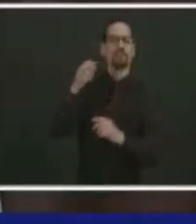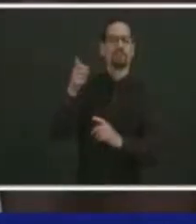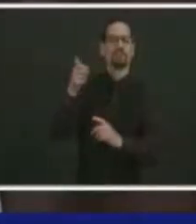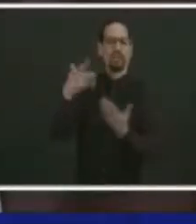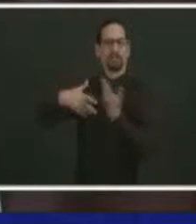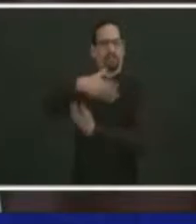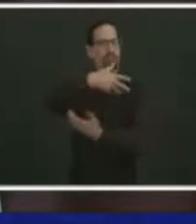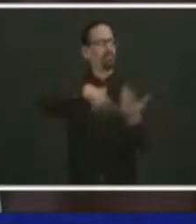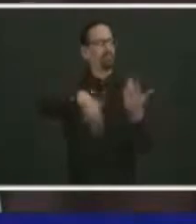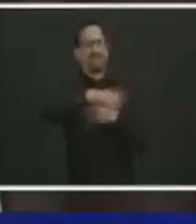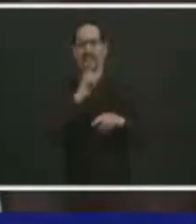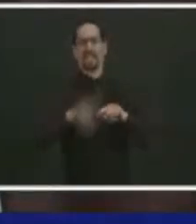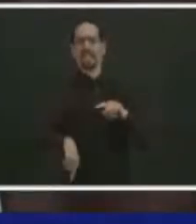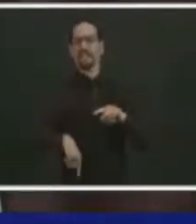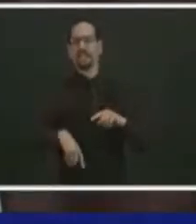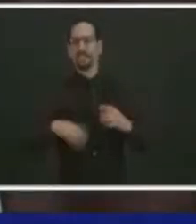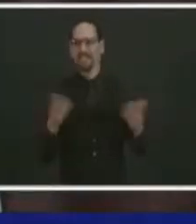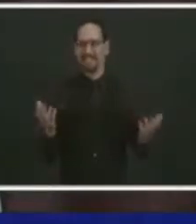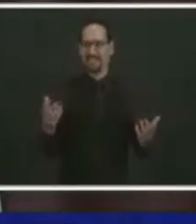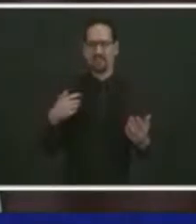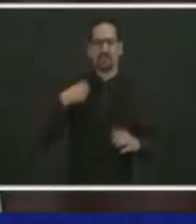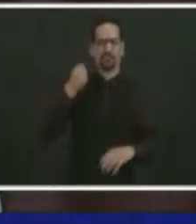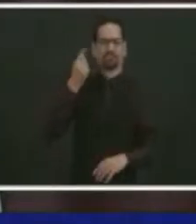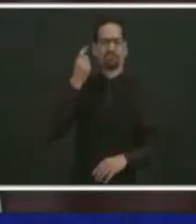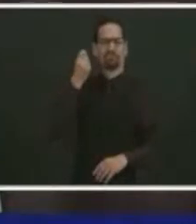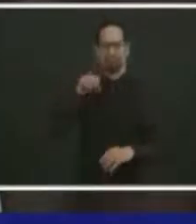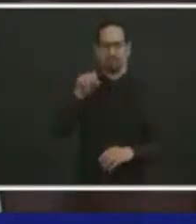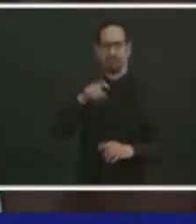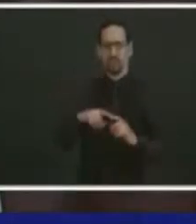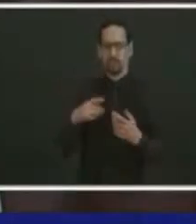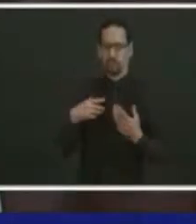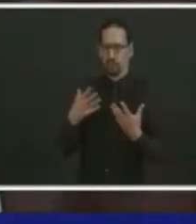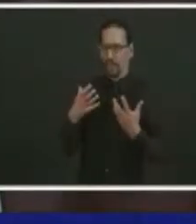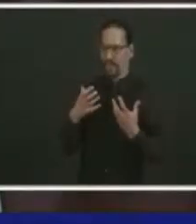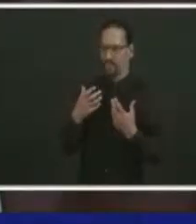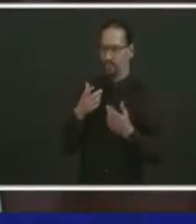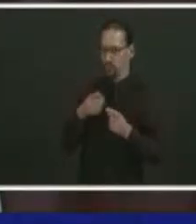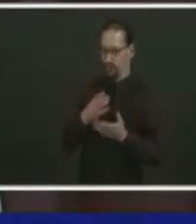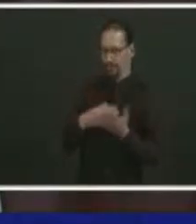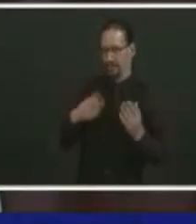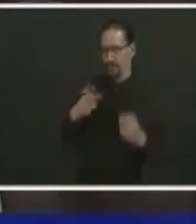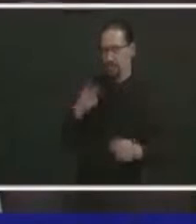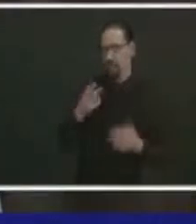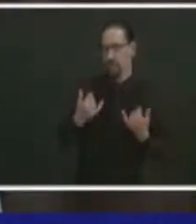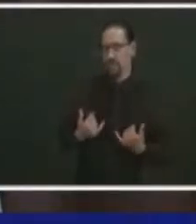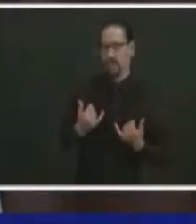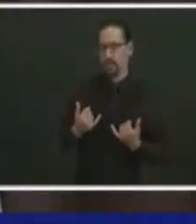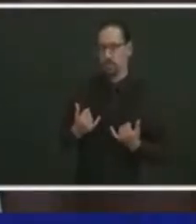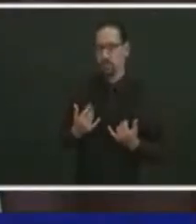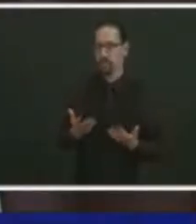we want to do, particularly during this phase, is really be able to work